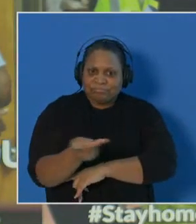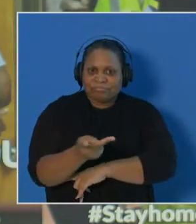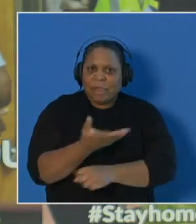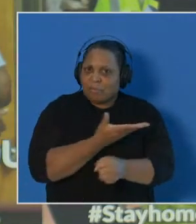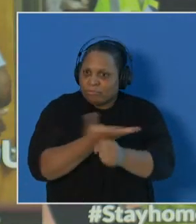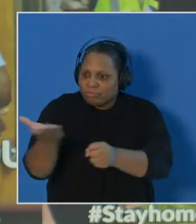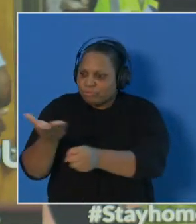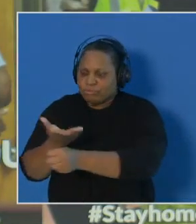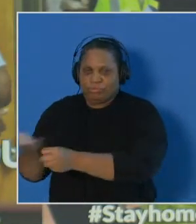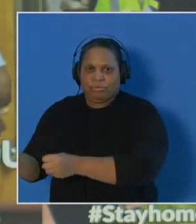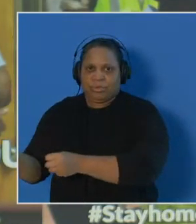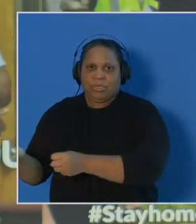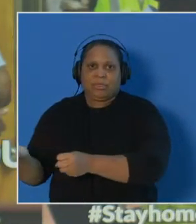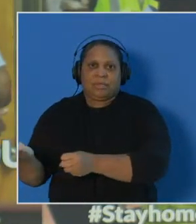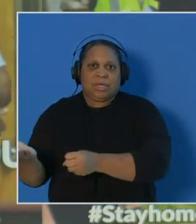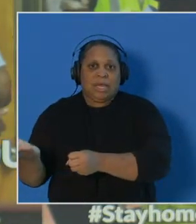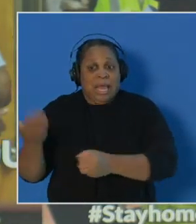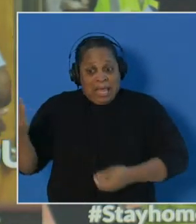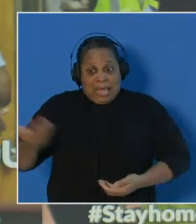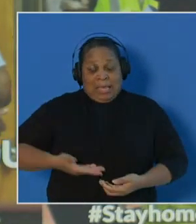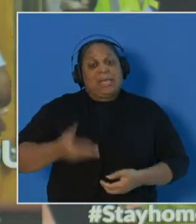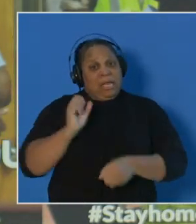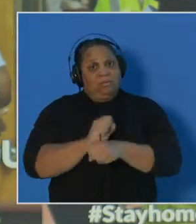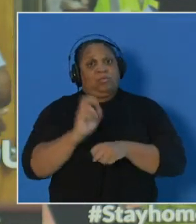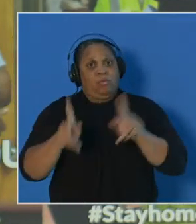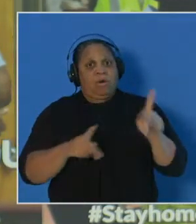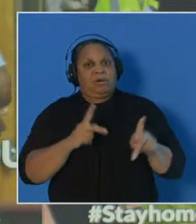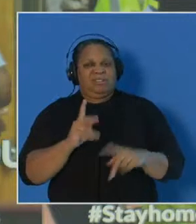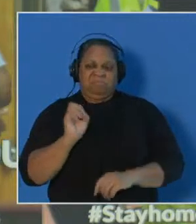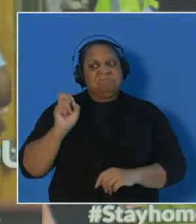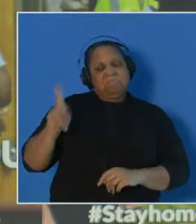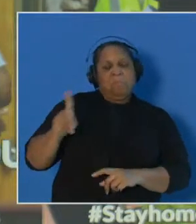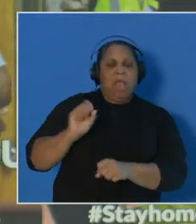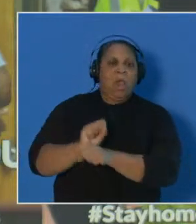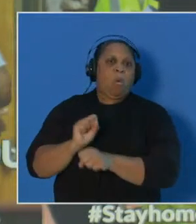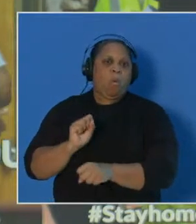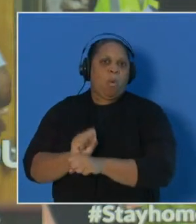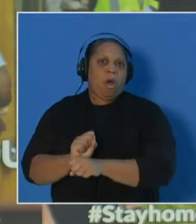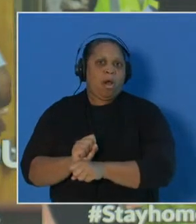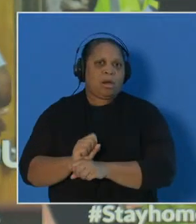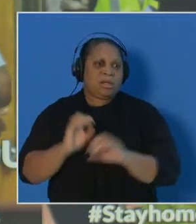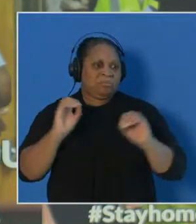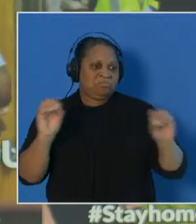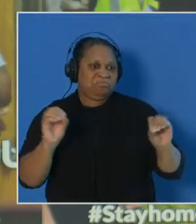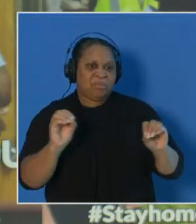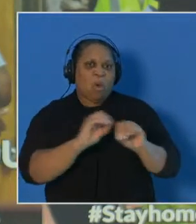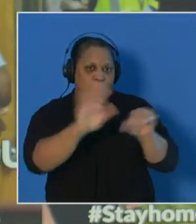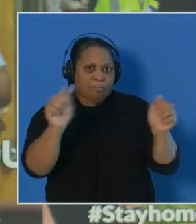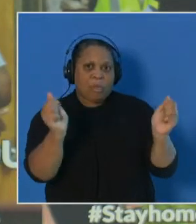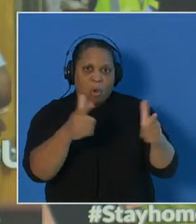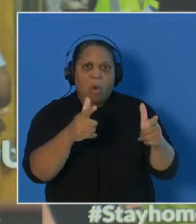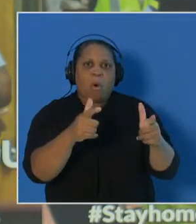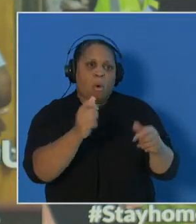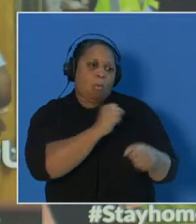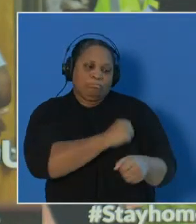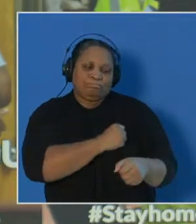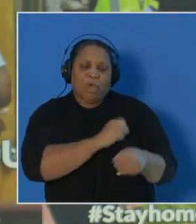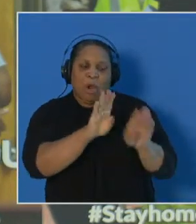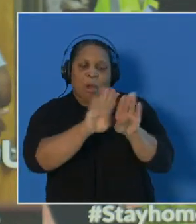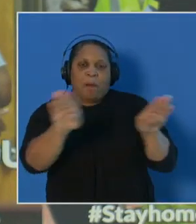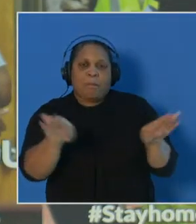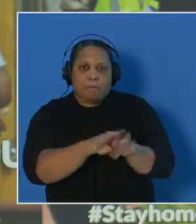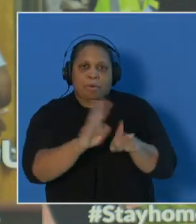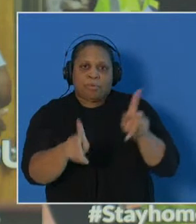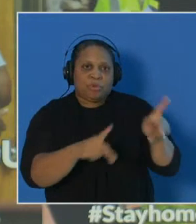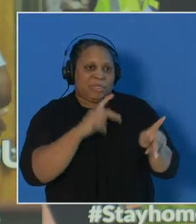off, where guest workers are returning to work and non-guest workers Bermudians are